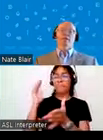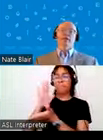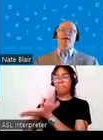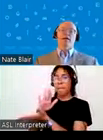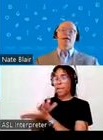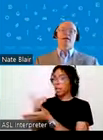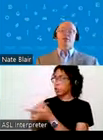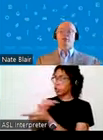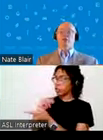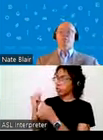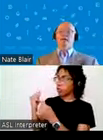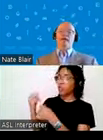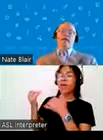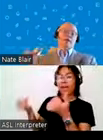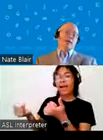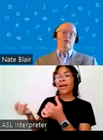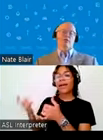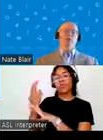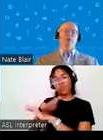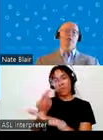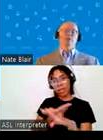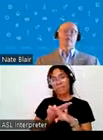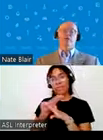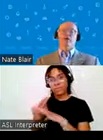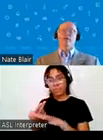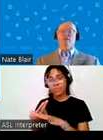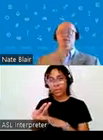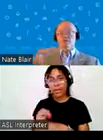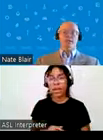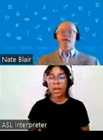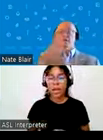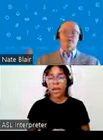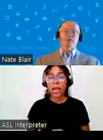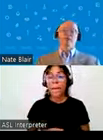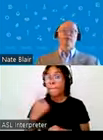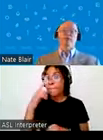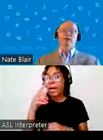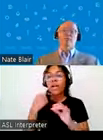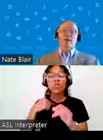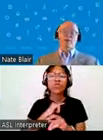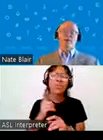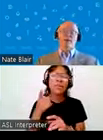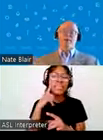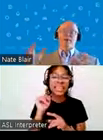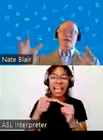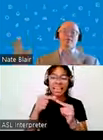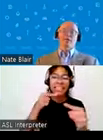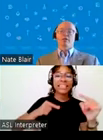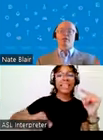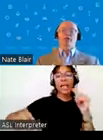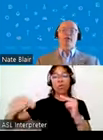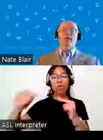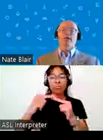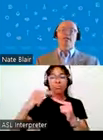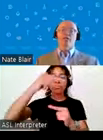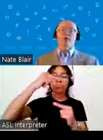resilience issues in play and work to resolve those. And so we cycle through here probably a couple times